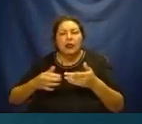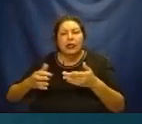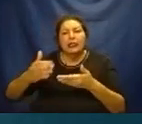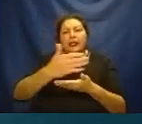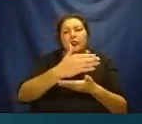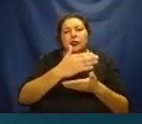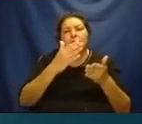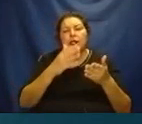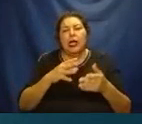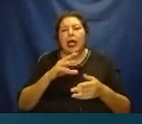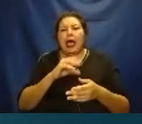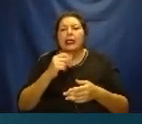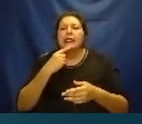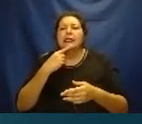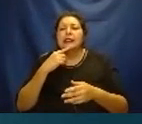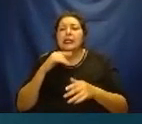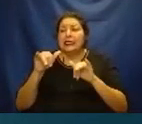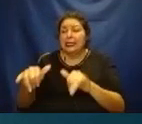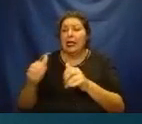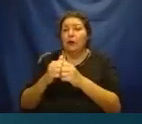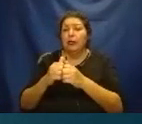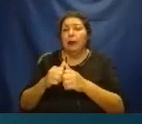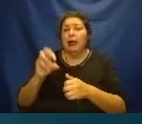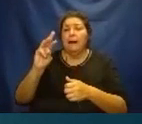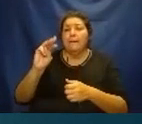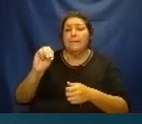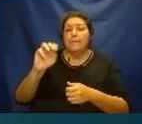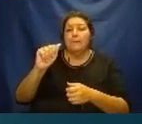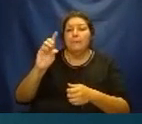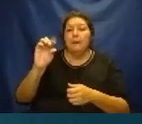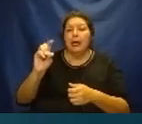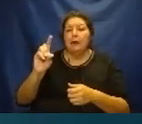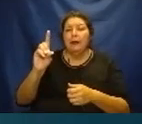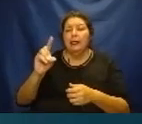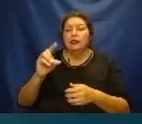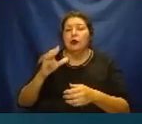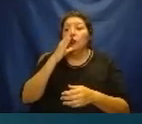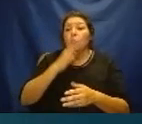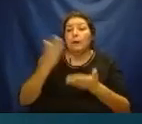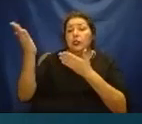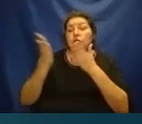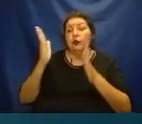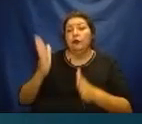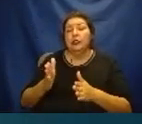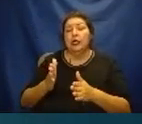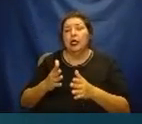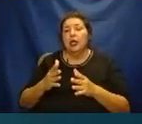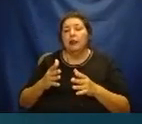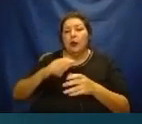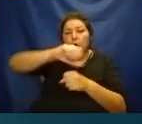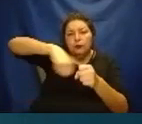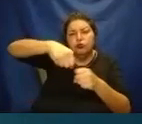said, "Stay here with my maidens and the women servants who were binding up the cut grain in